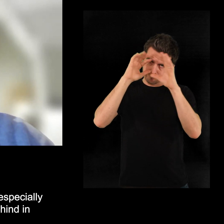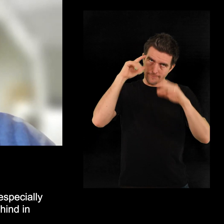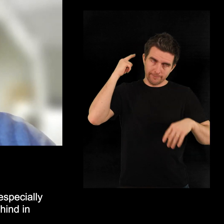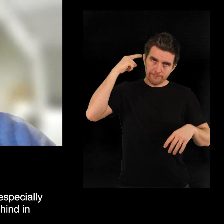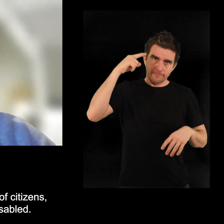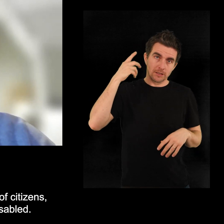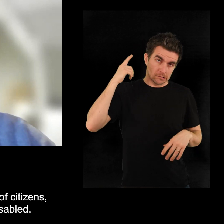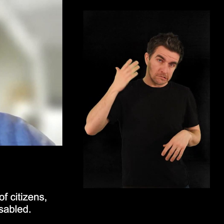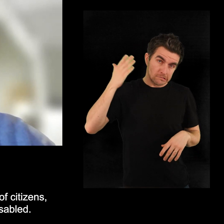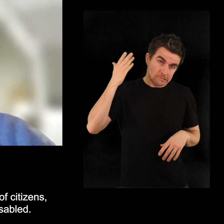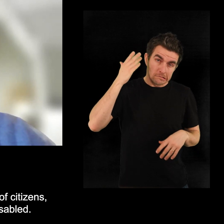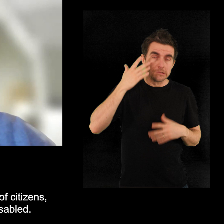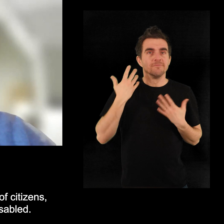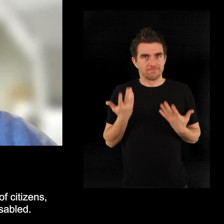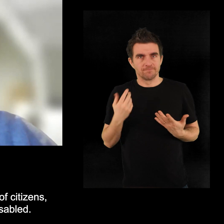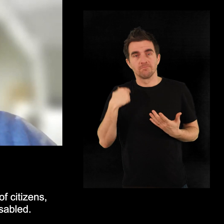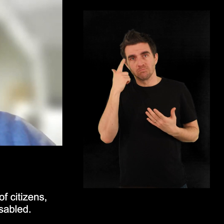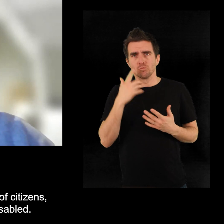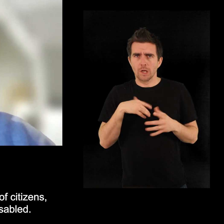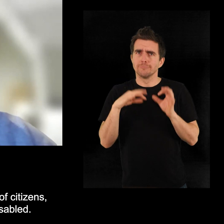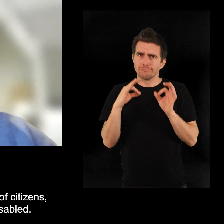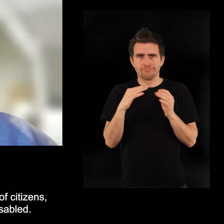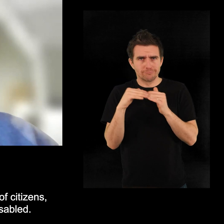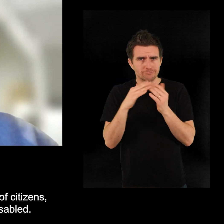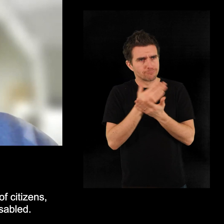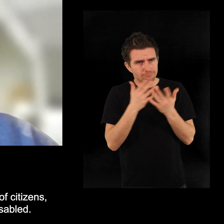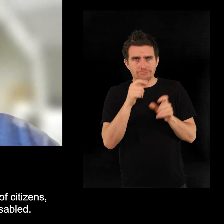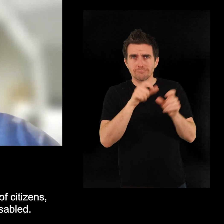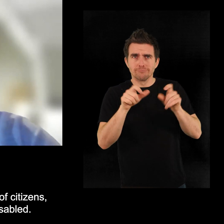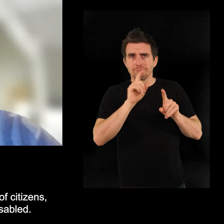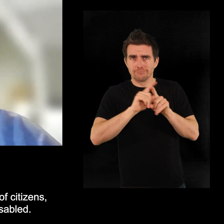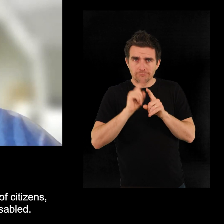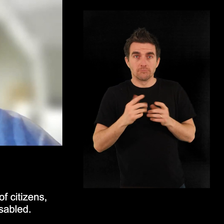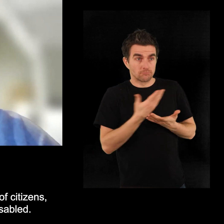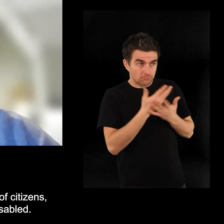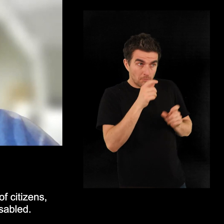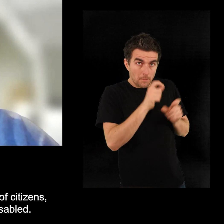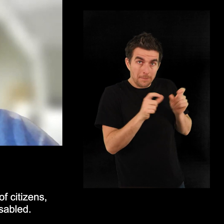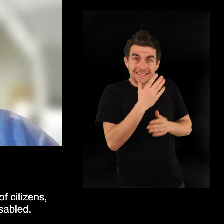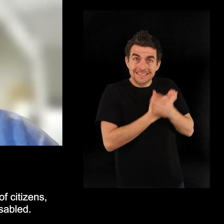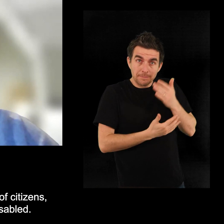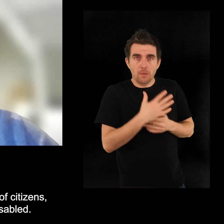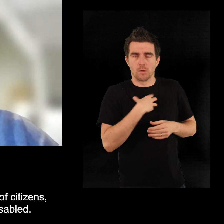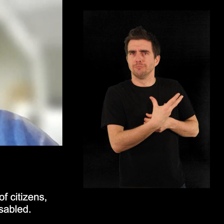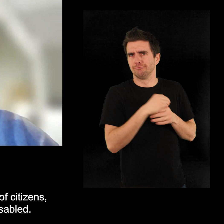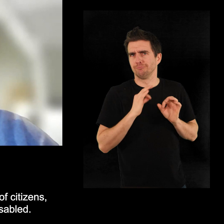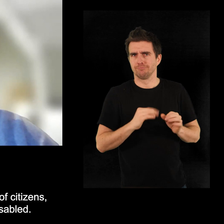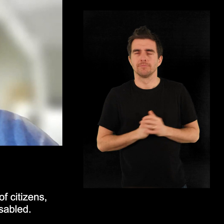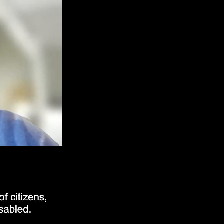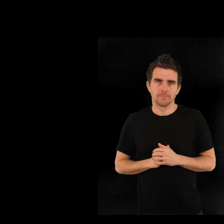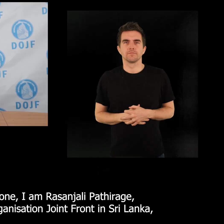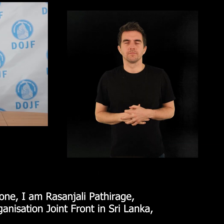behind in ensuring equal participation of citizens, particularly those who are disabled.